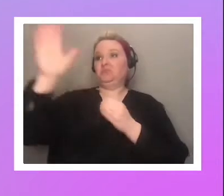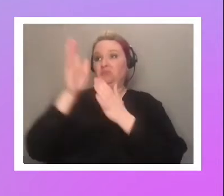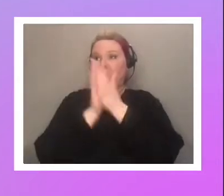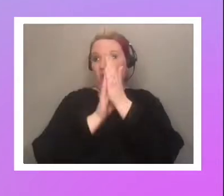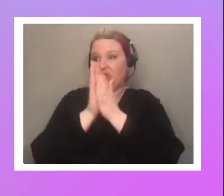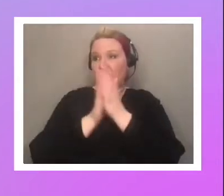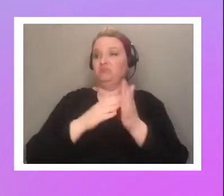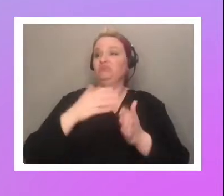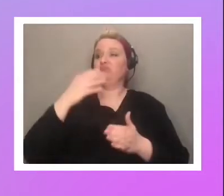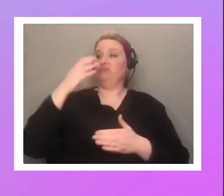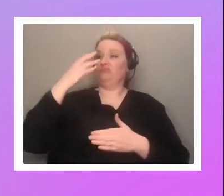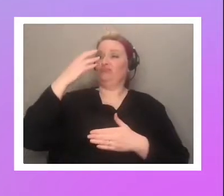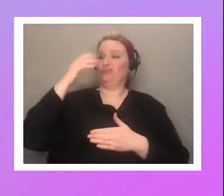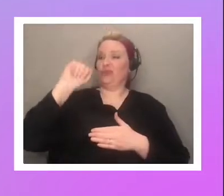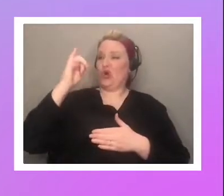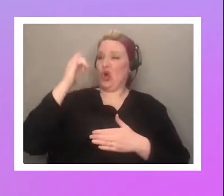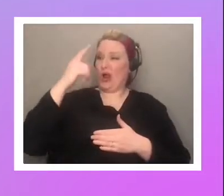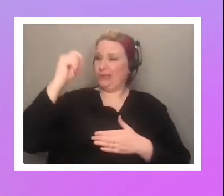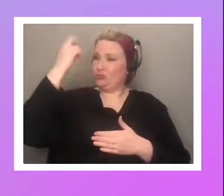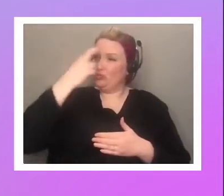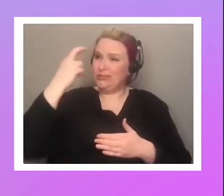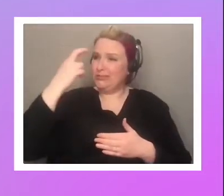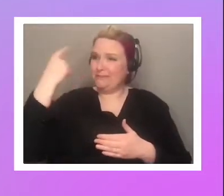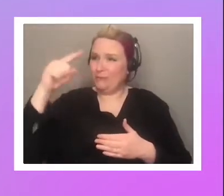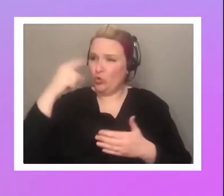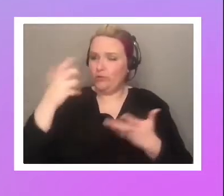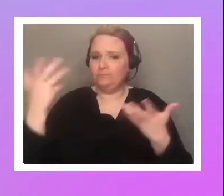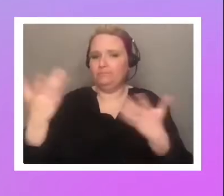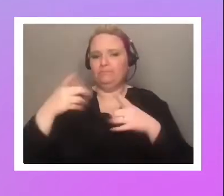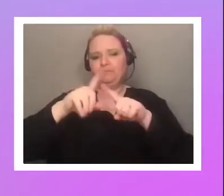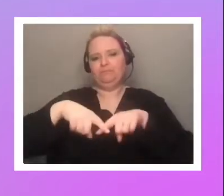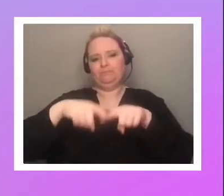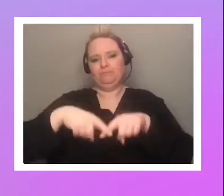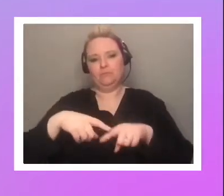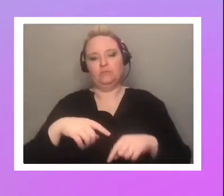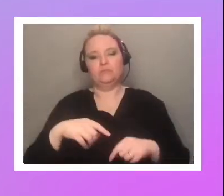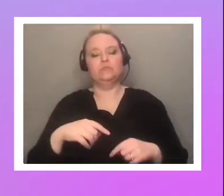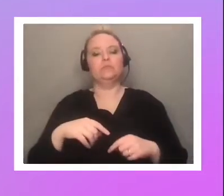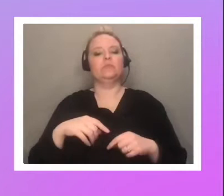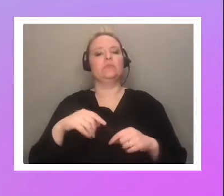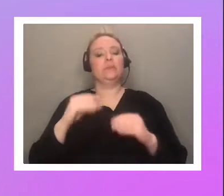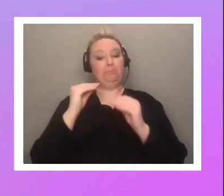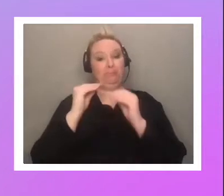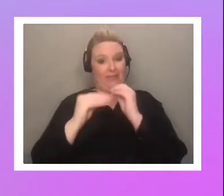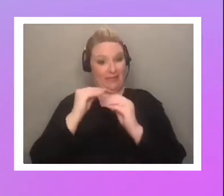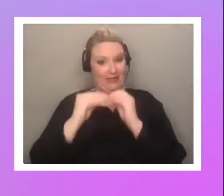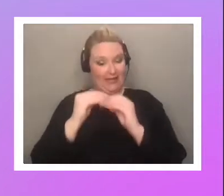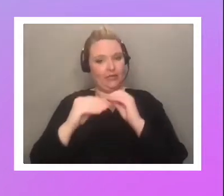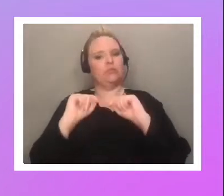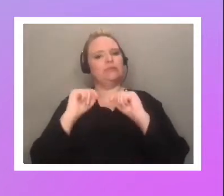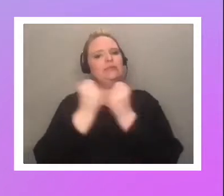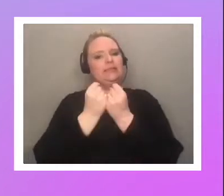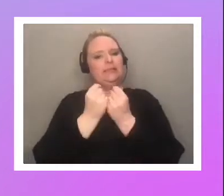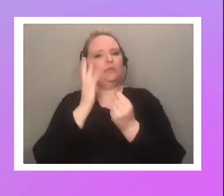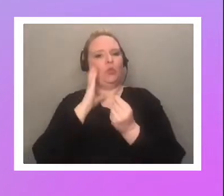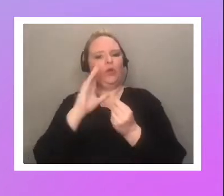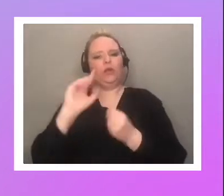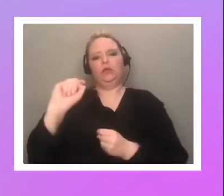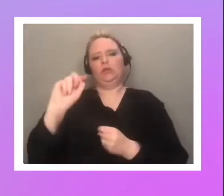audit. And with remediated issues, this is where your teams are going to start to